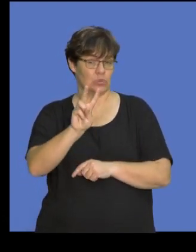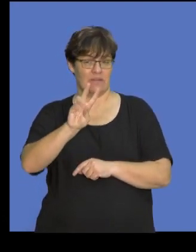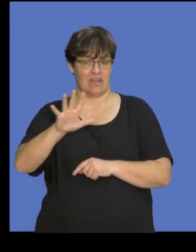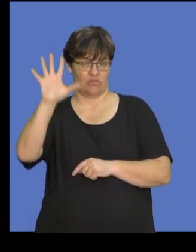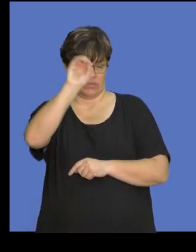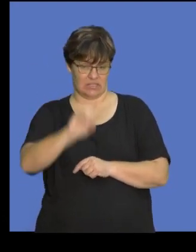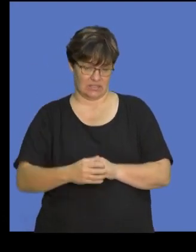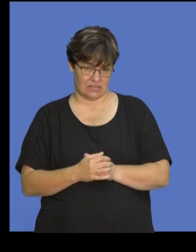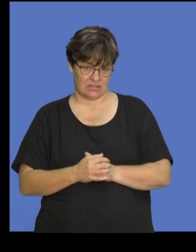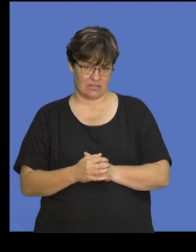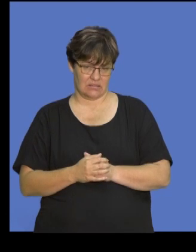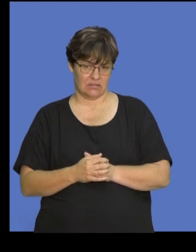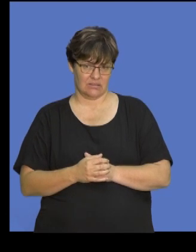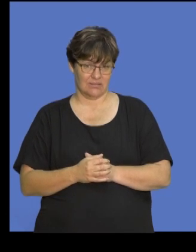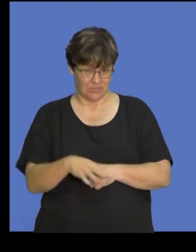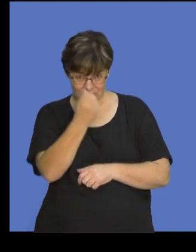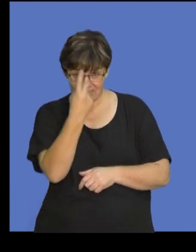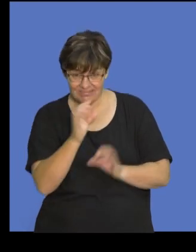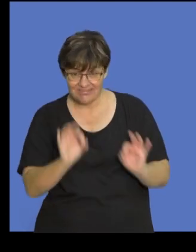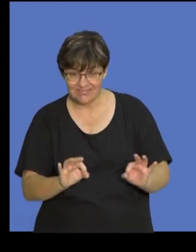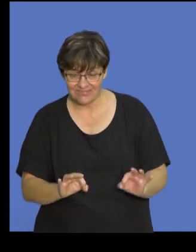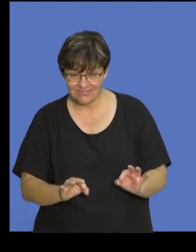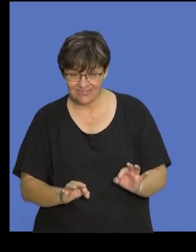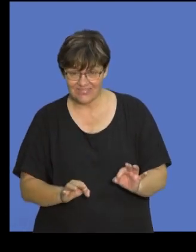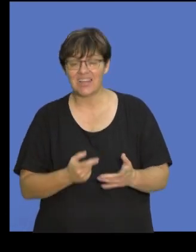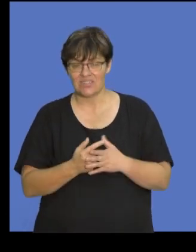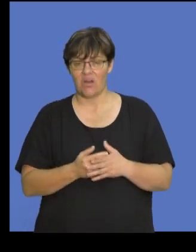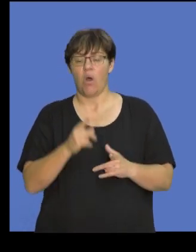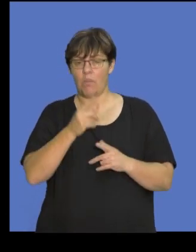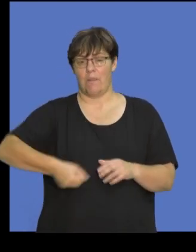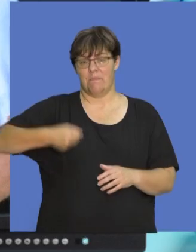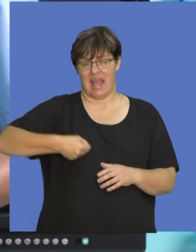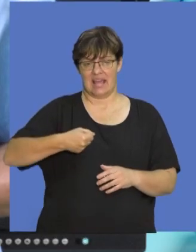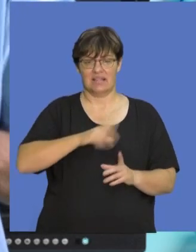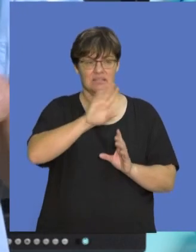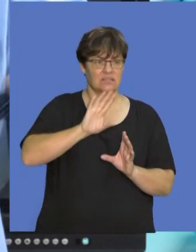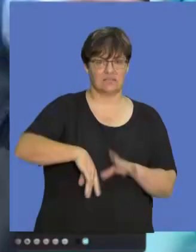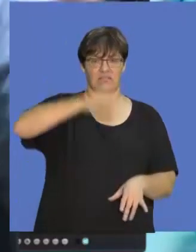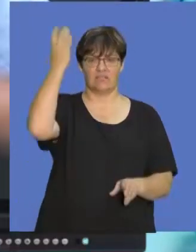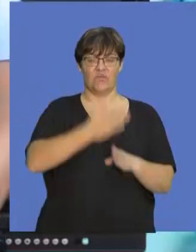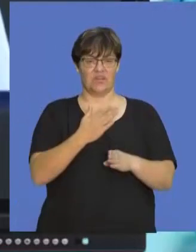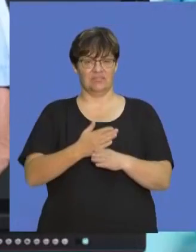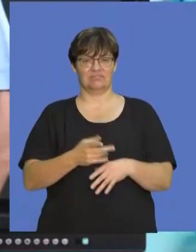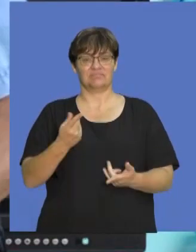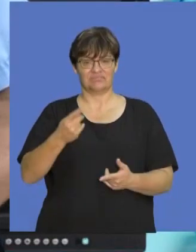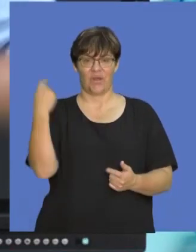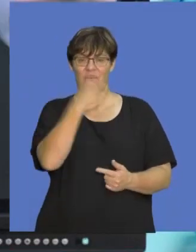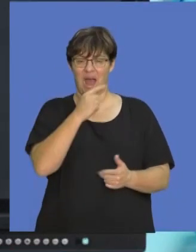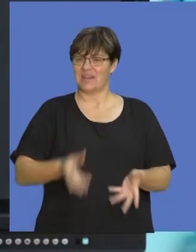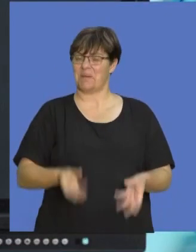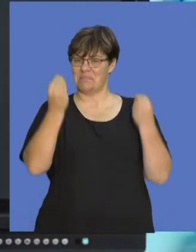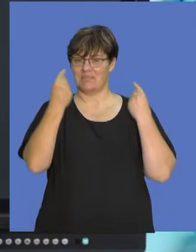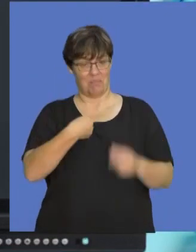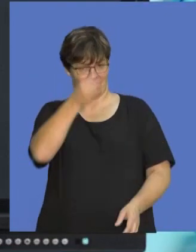is equivalent to 25%. Well, I hope you got that prediction right, and perhaps get your bag and see if it